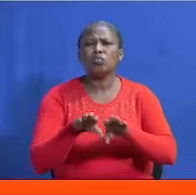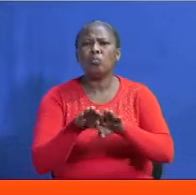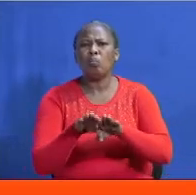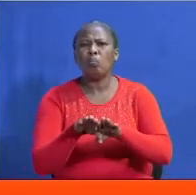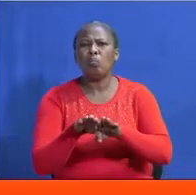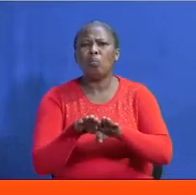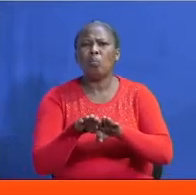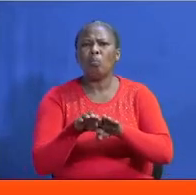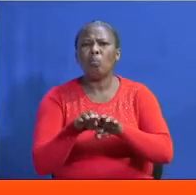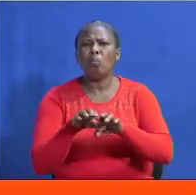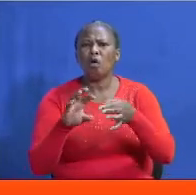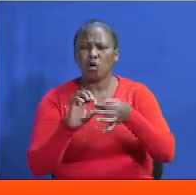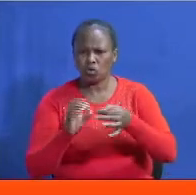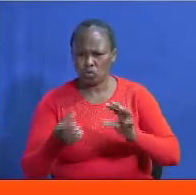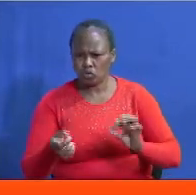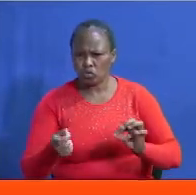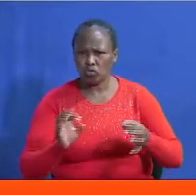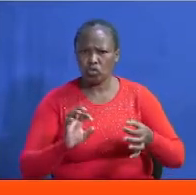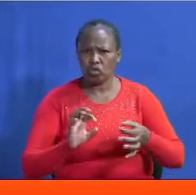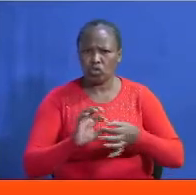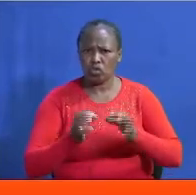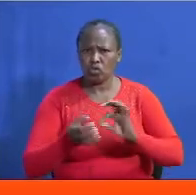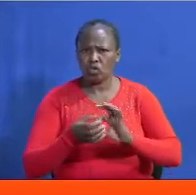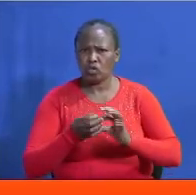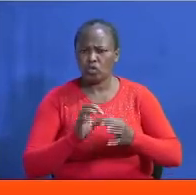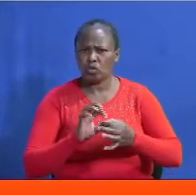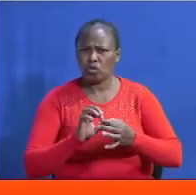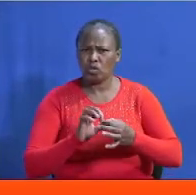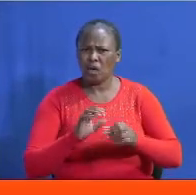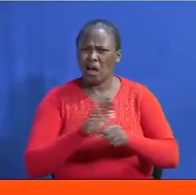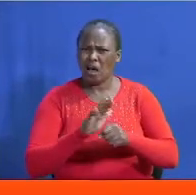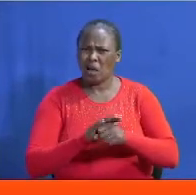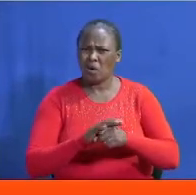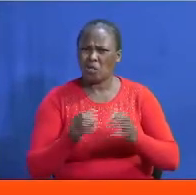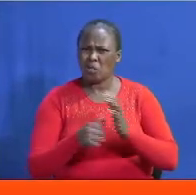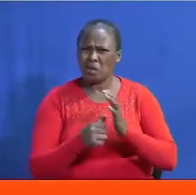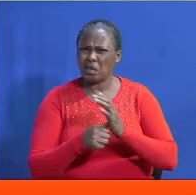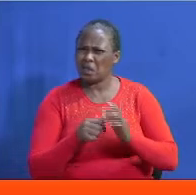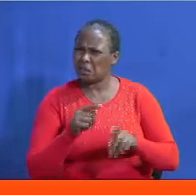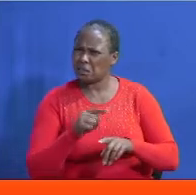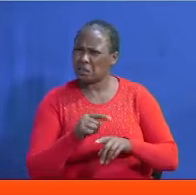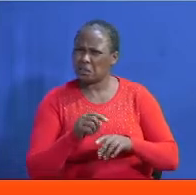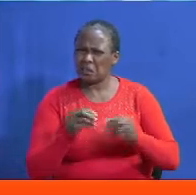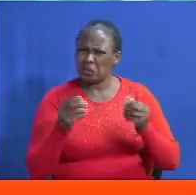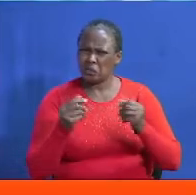how will it be incorporated to ensure that most of these problems are well catered for?